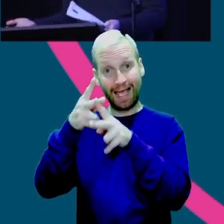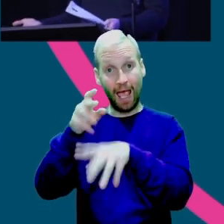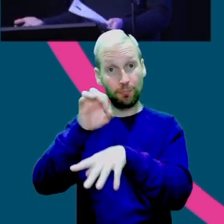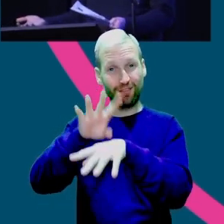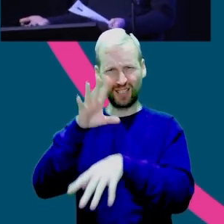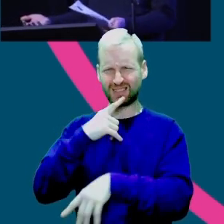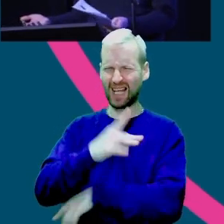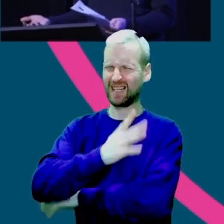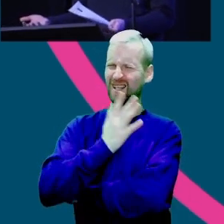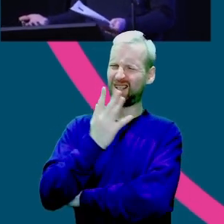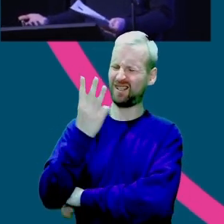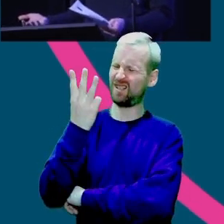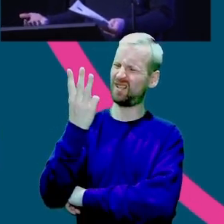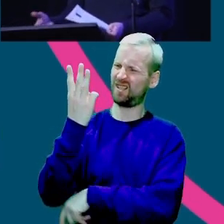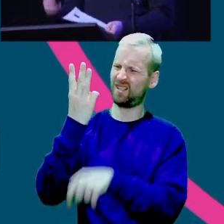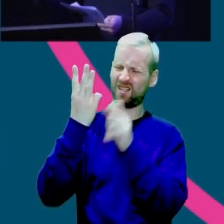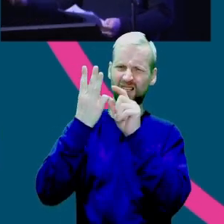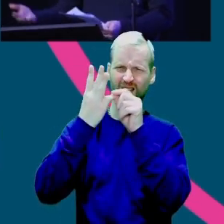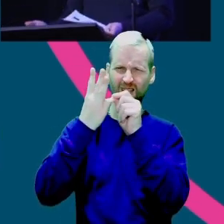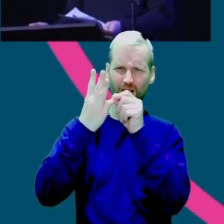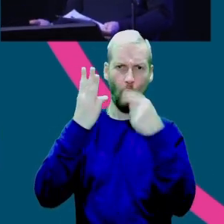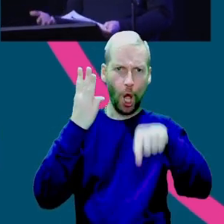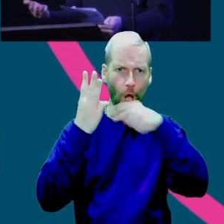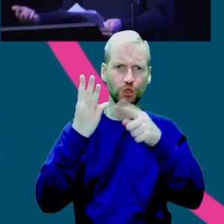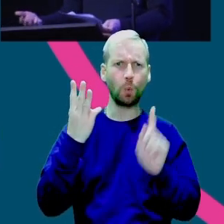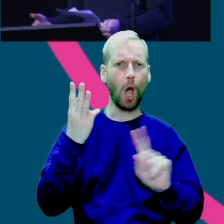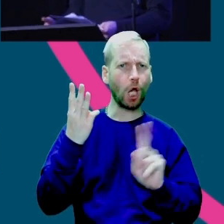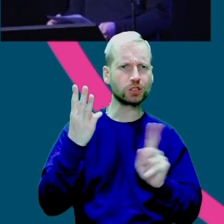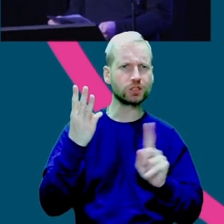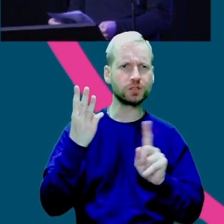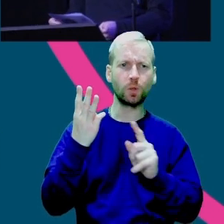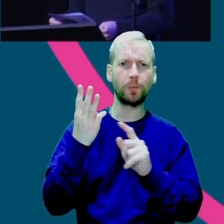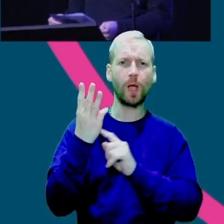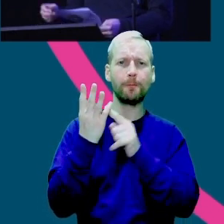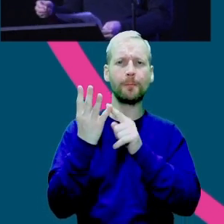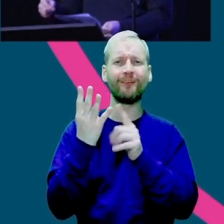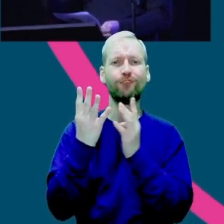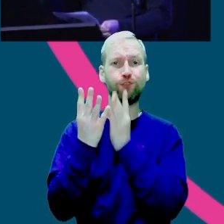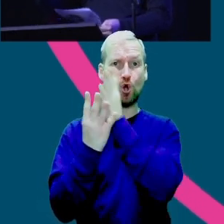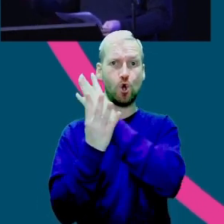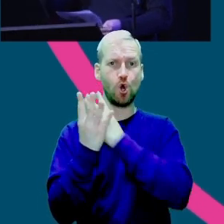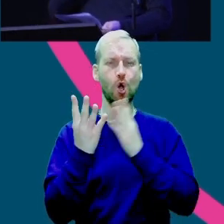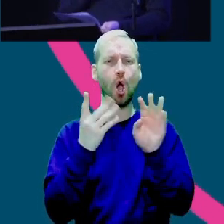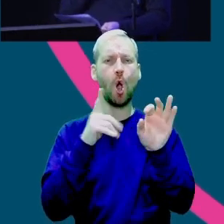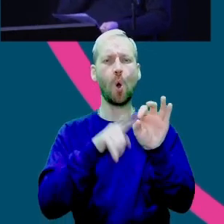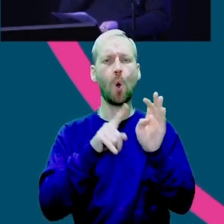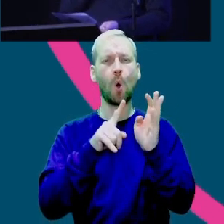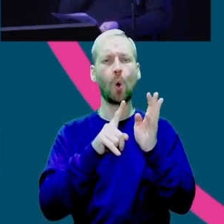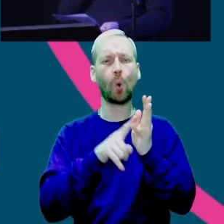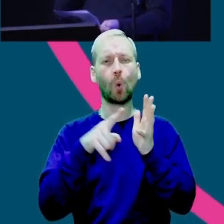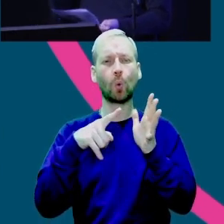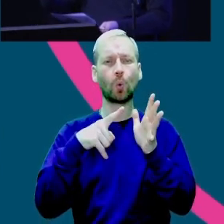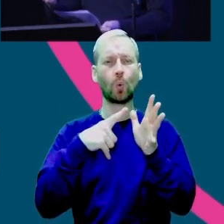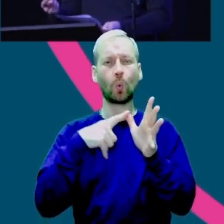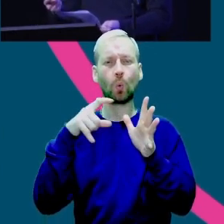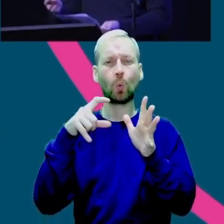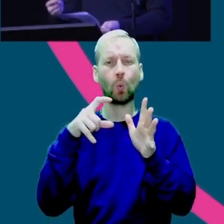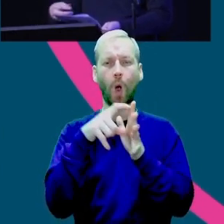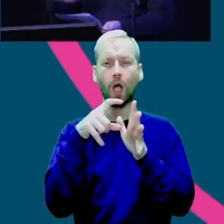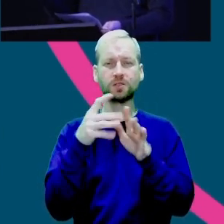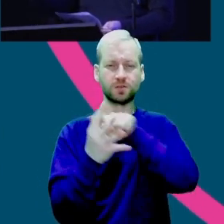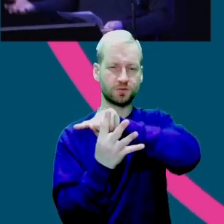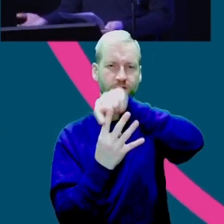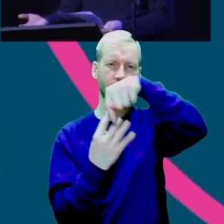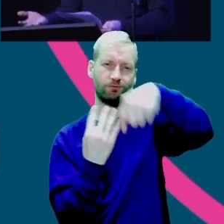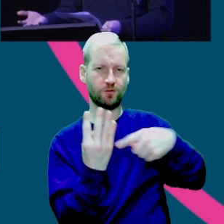back and said, well, what about us? So then they developed into a quadruple aim. So not only the experience of receiving care, but better